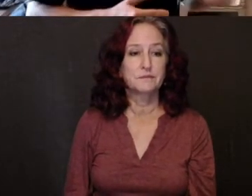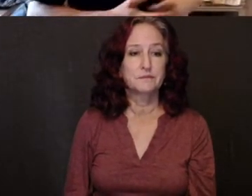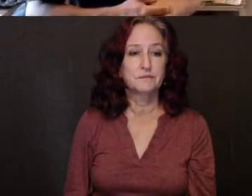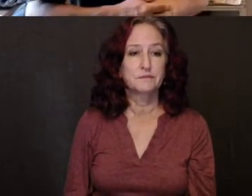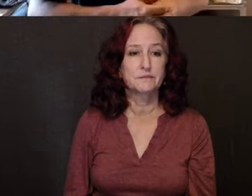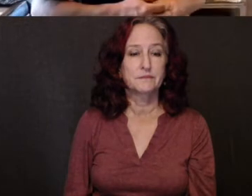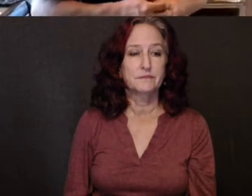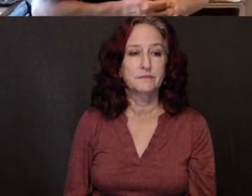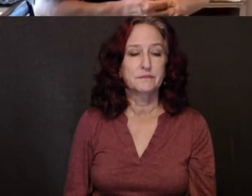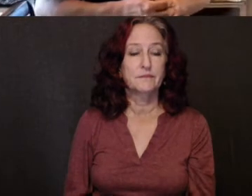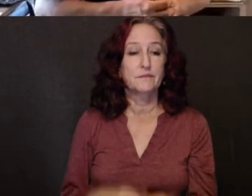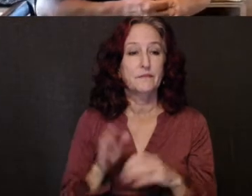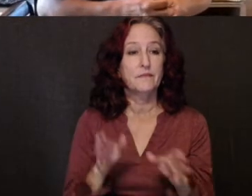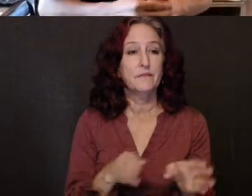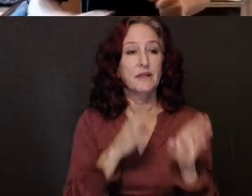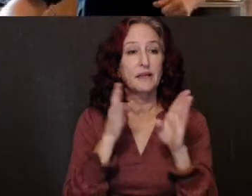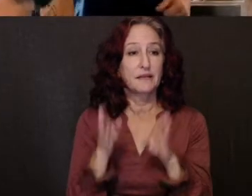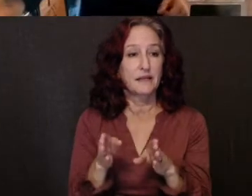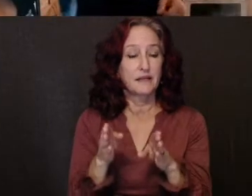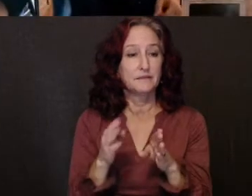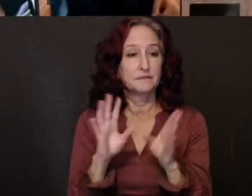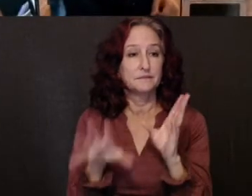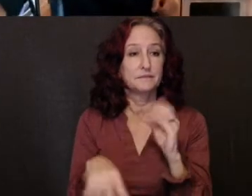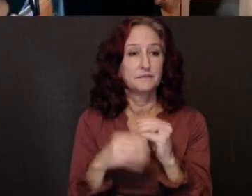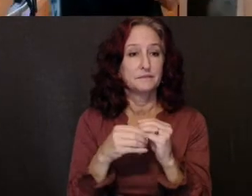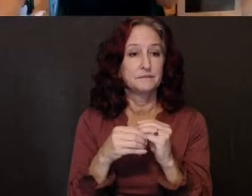you know, where you can see through it, translucent.